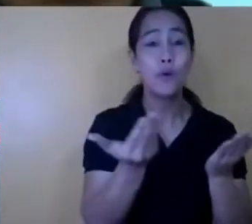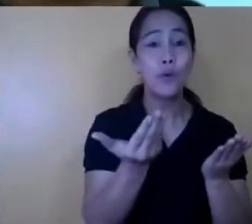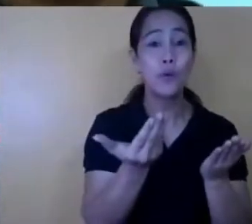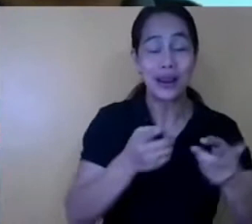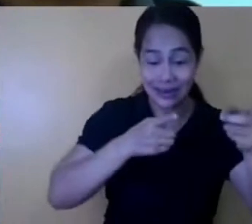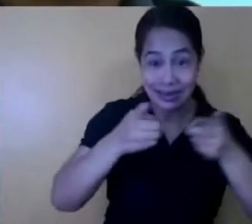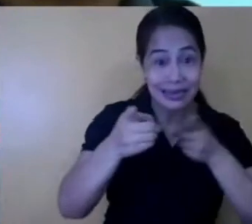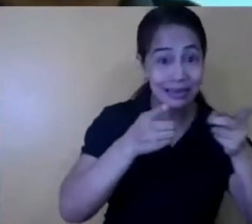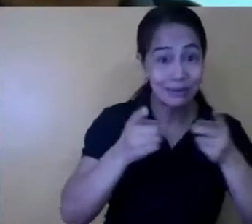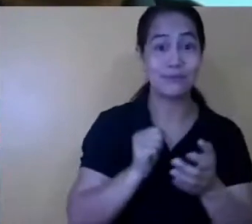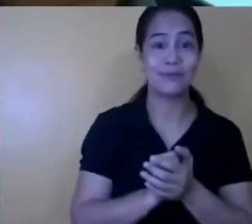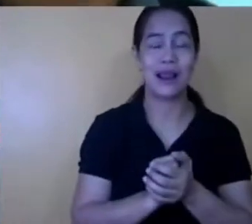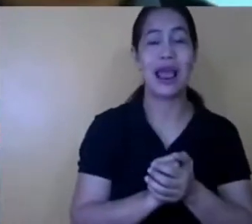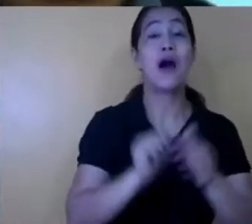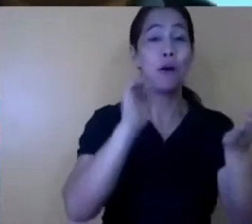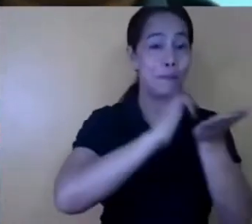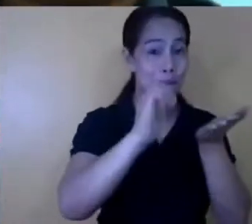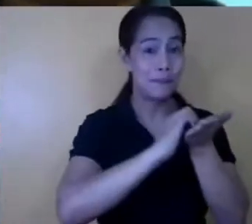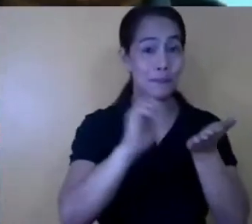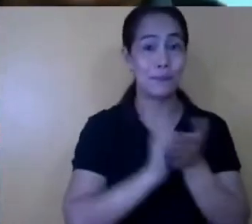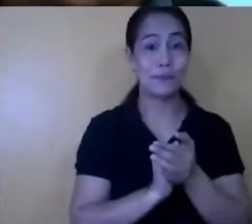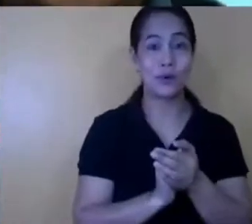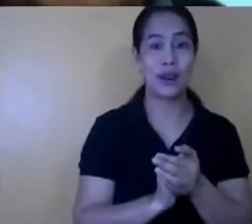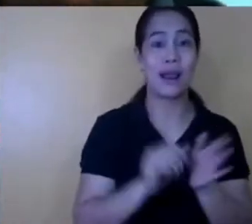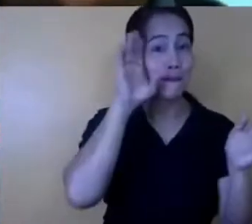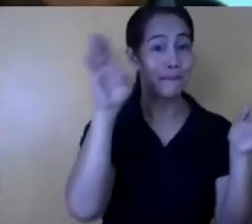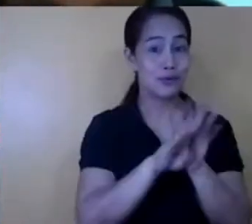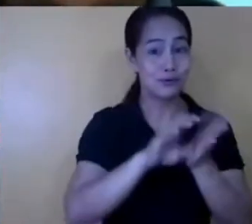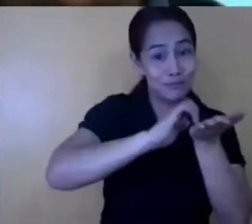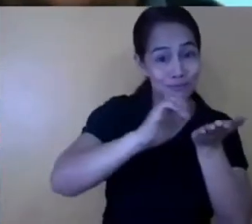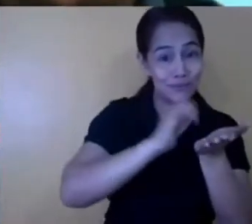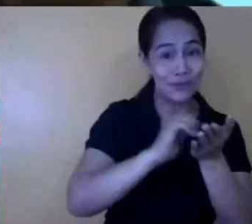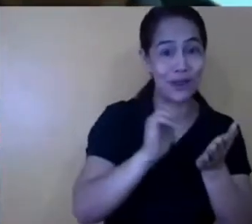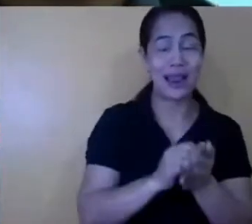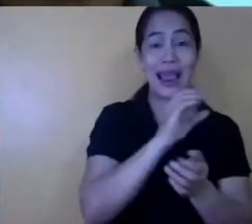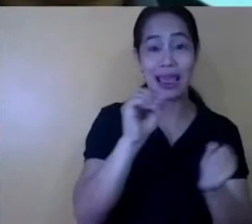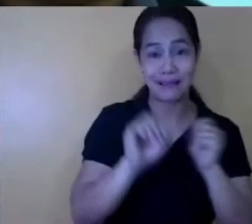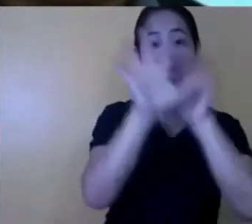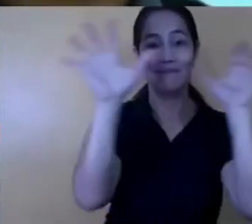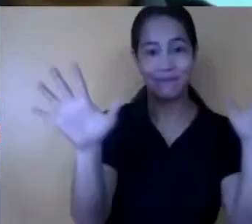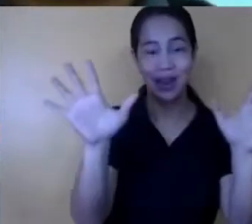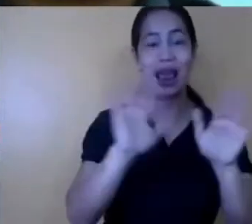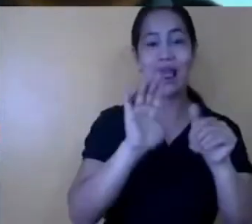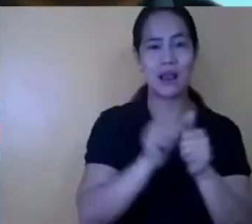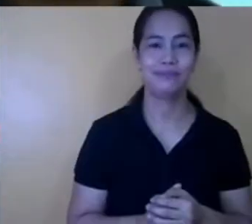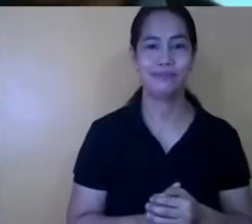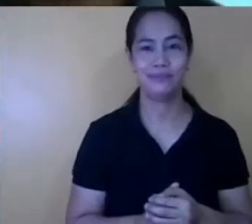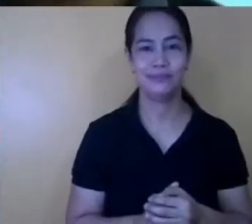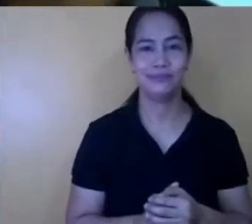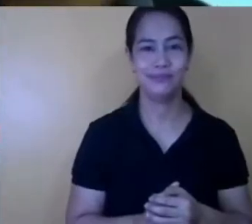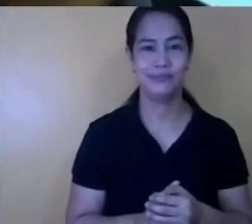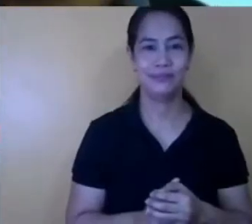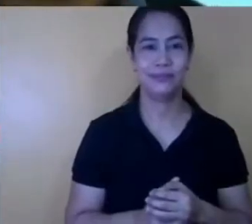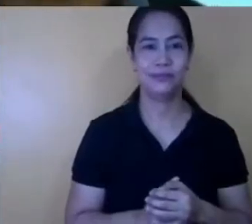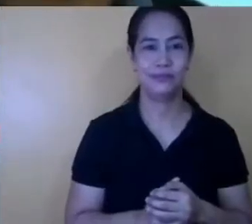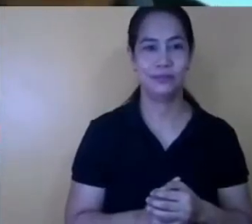of practice, features of practice, and clarifications on certain phrases and concepts. That